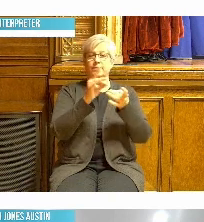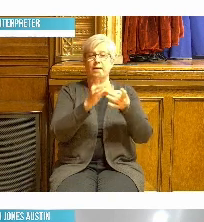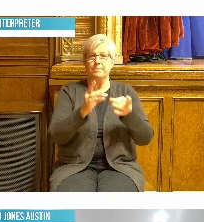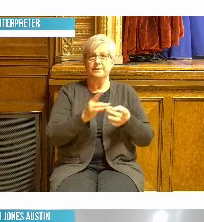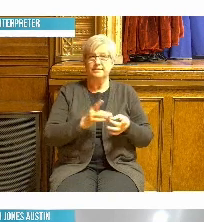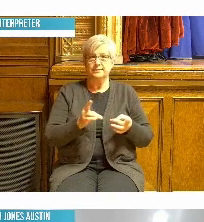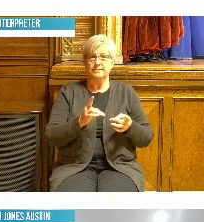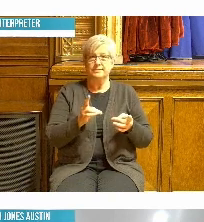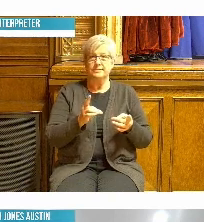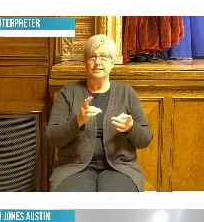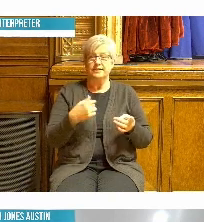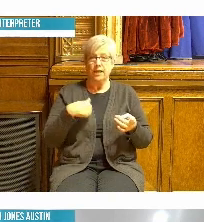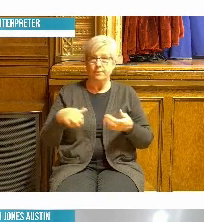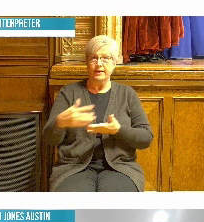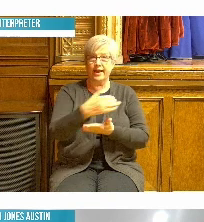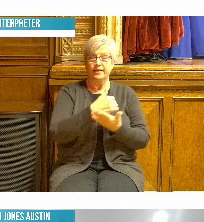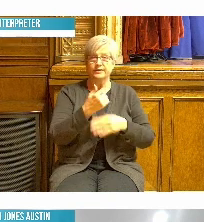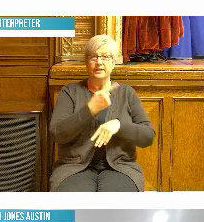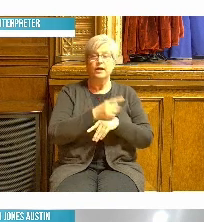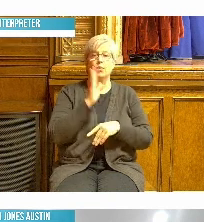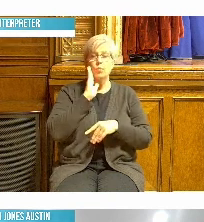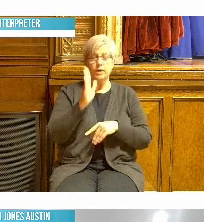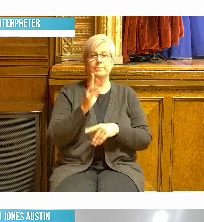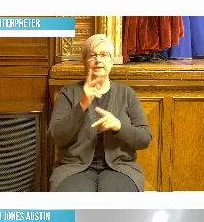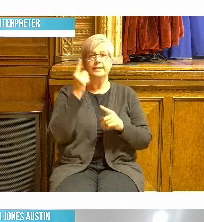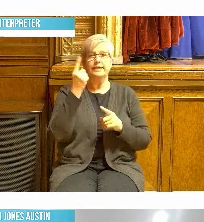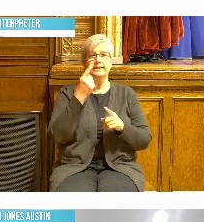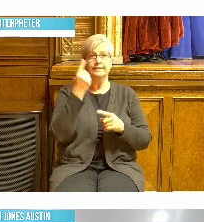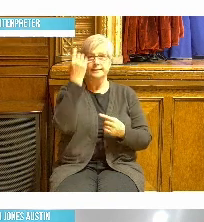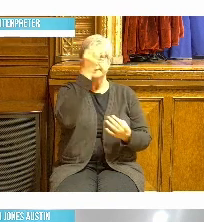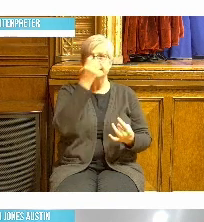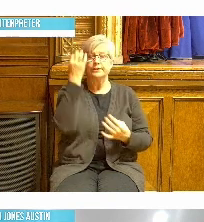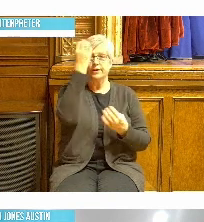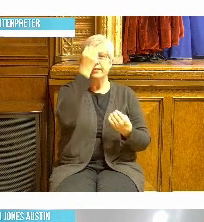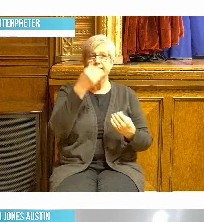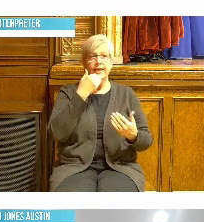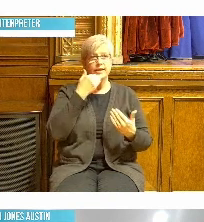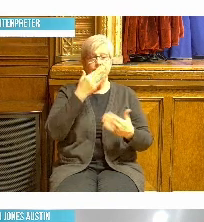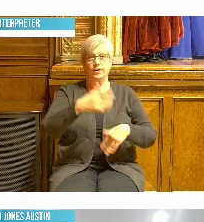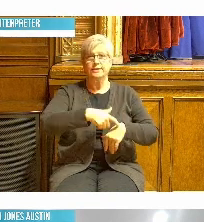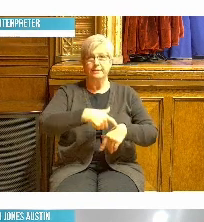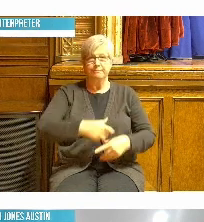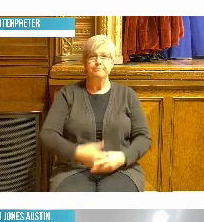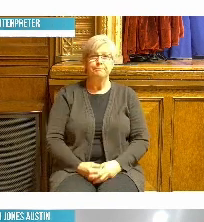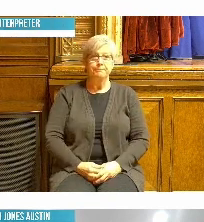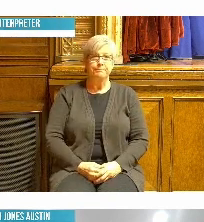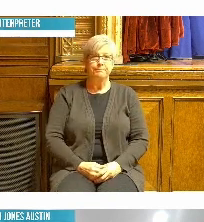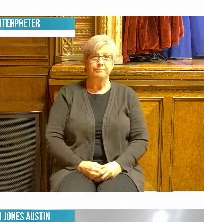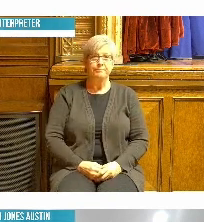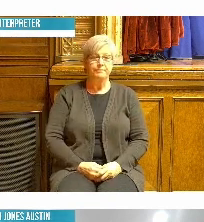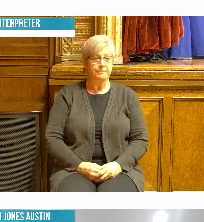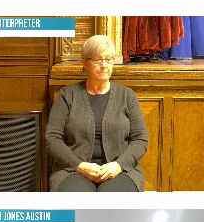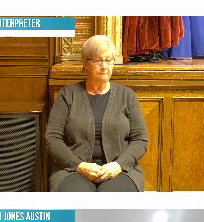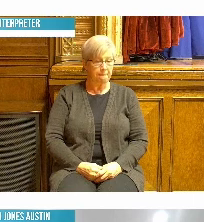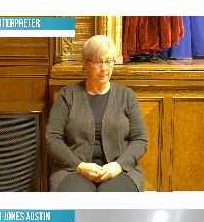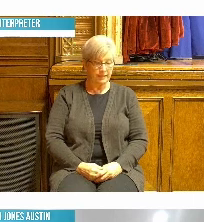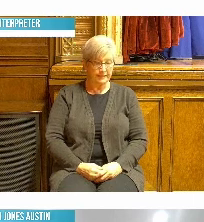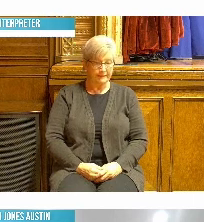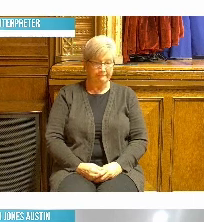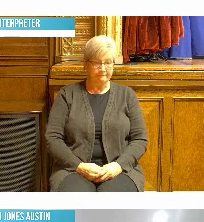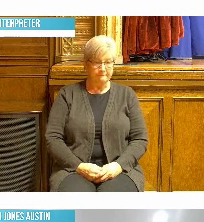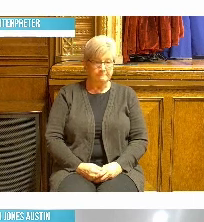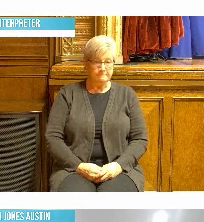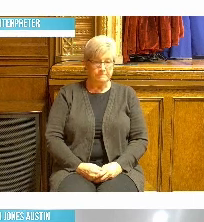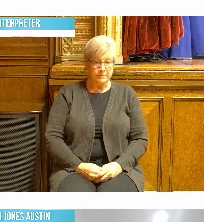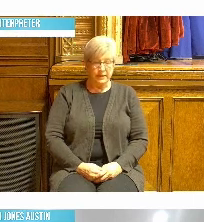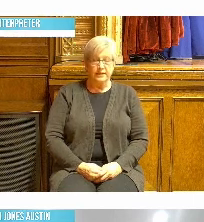made this evening will be taken into consideration. Thank you all for your time. Thank you. I'm honored to